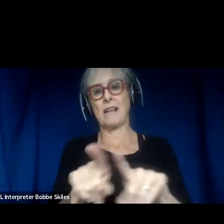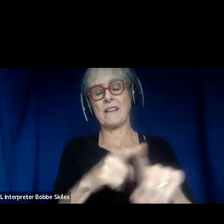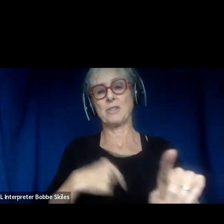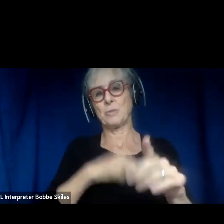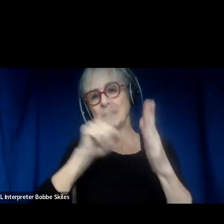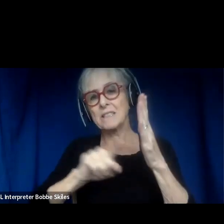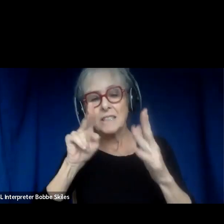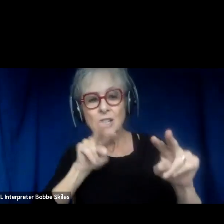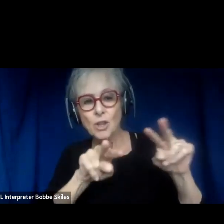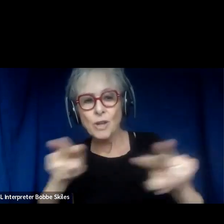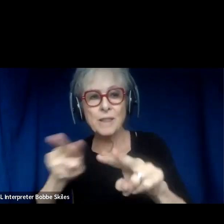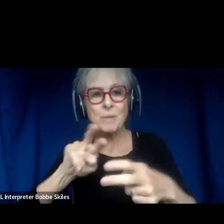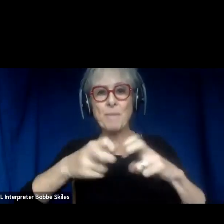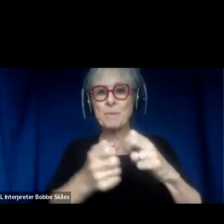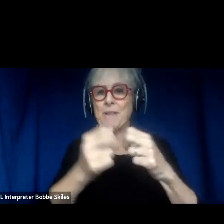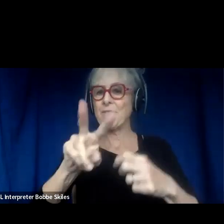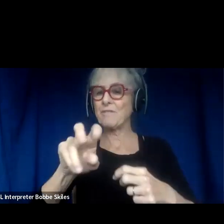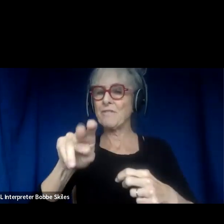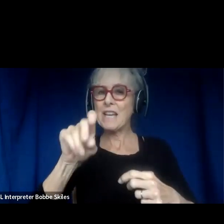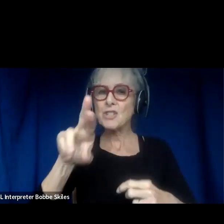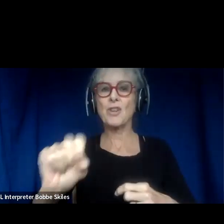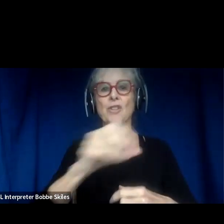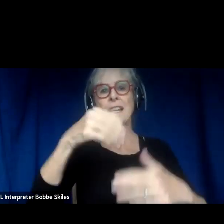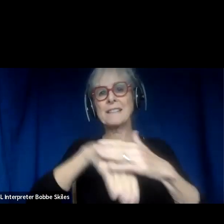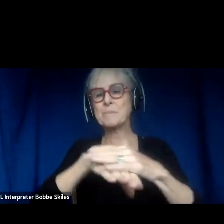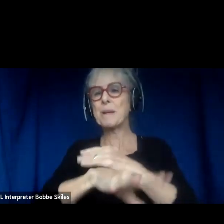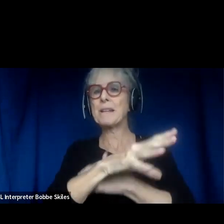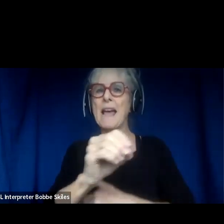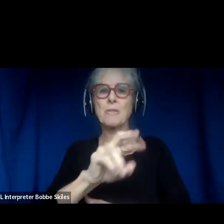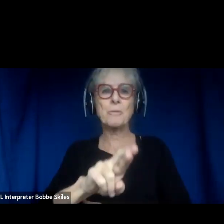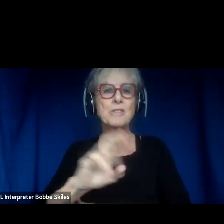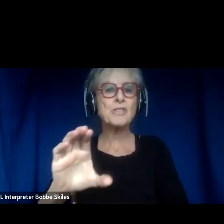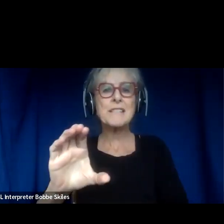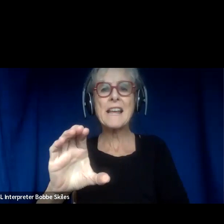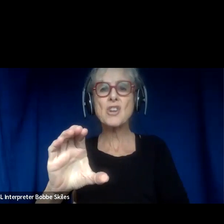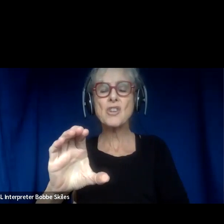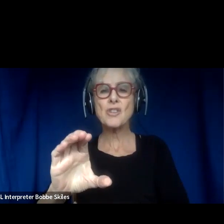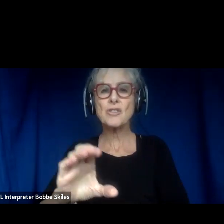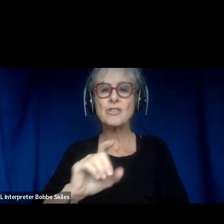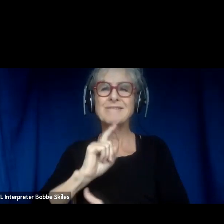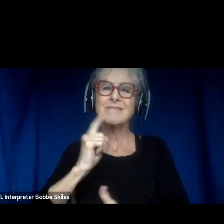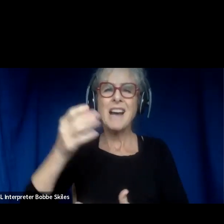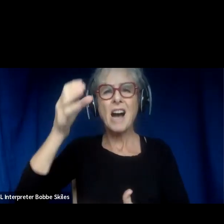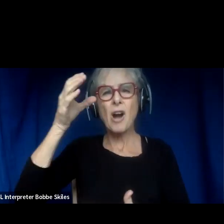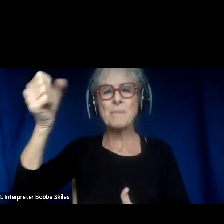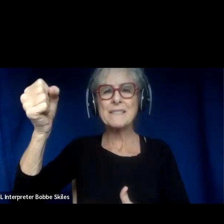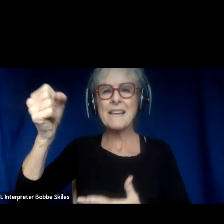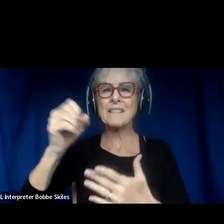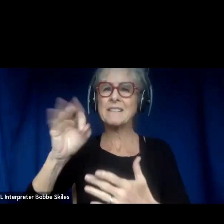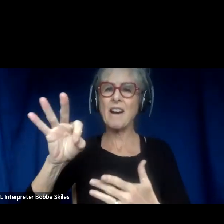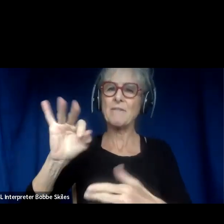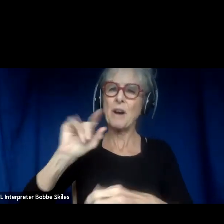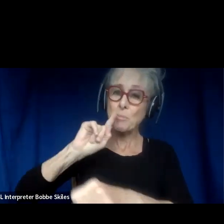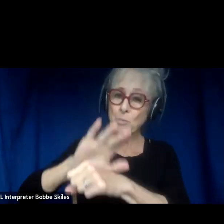problems with vendors and inaccessibility with regional centers and their common sense of a promise that can't be